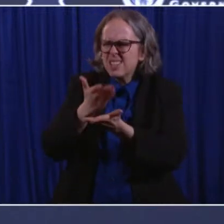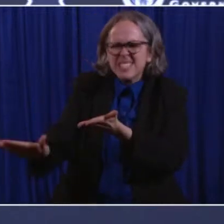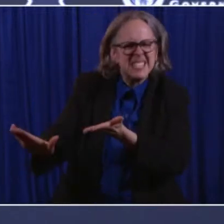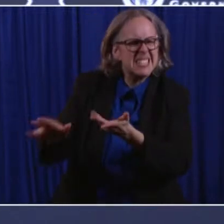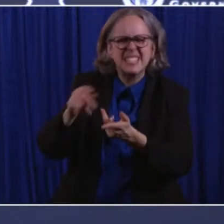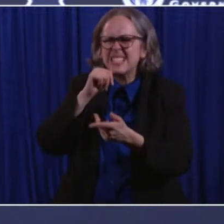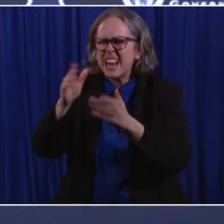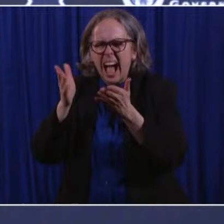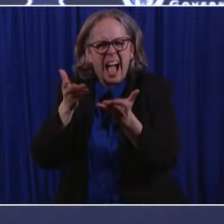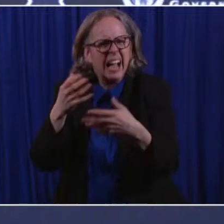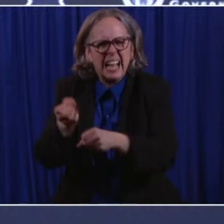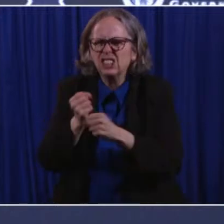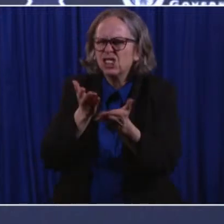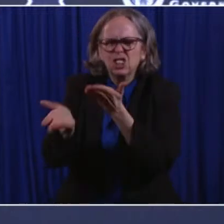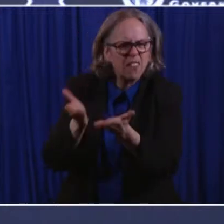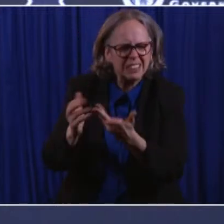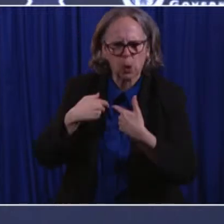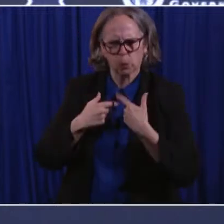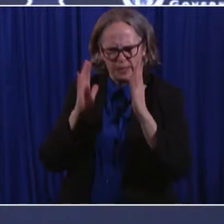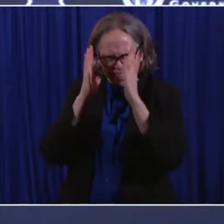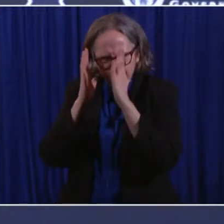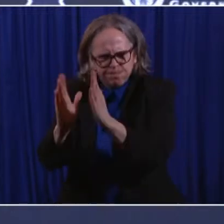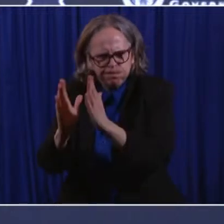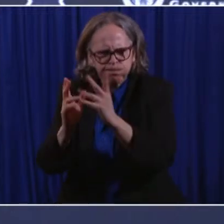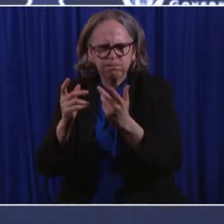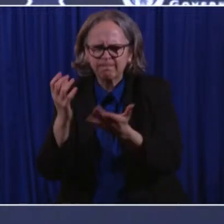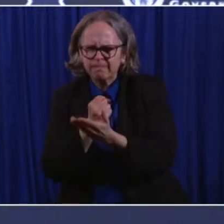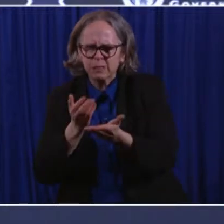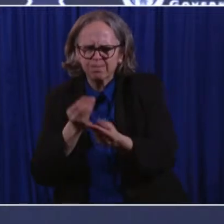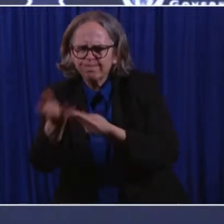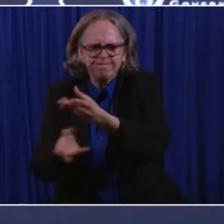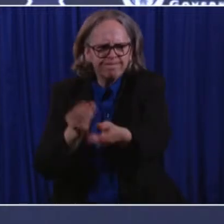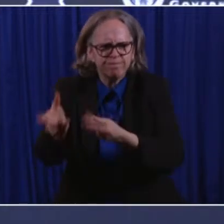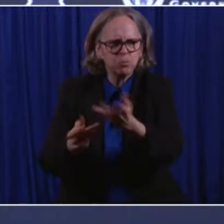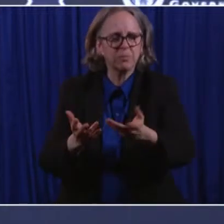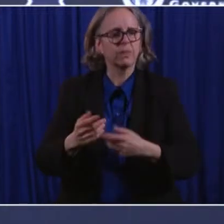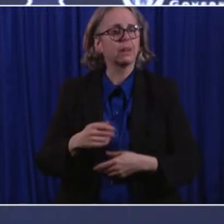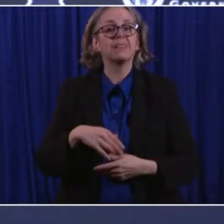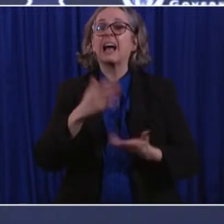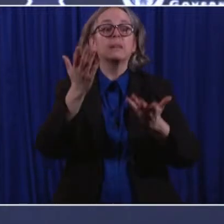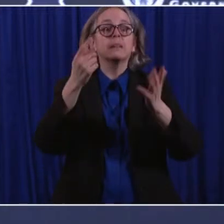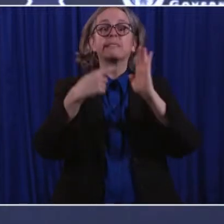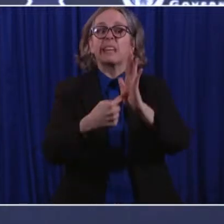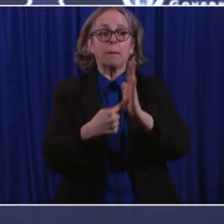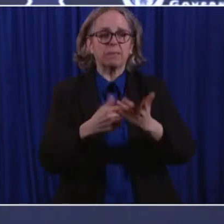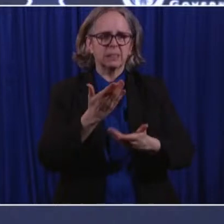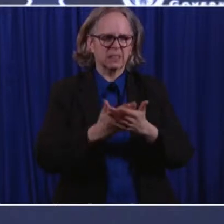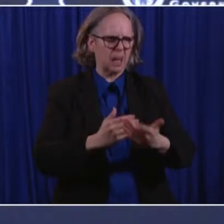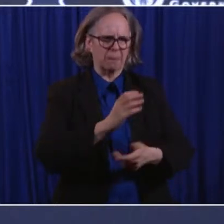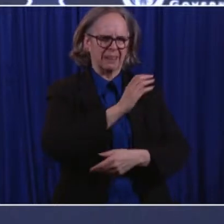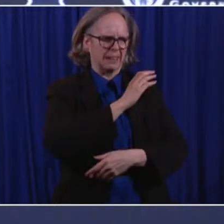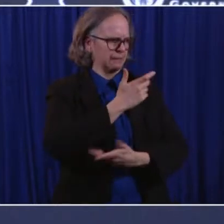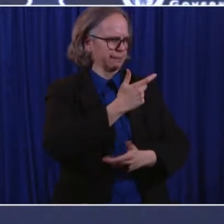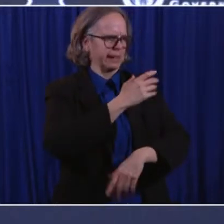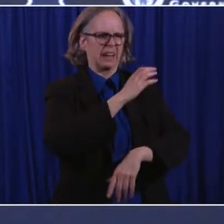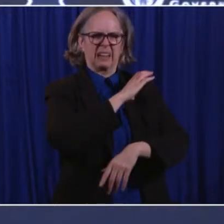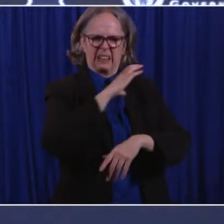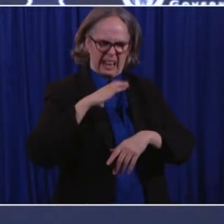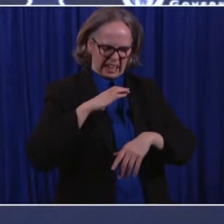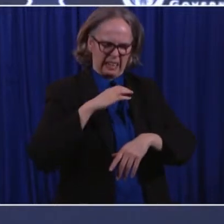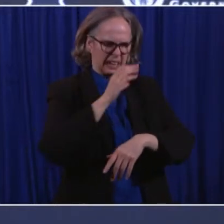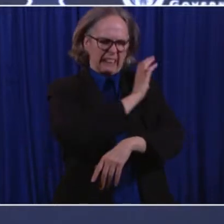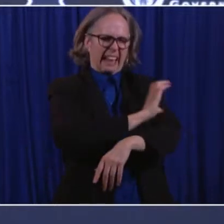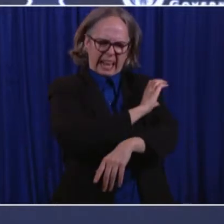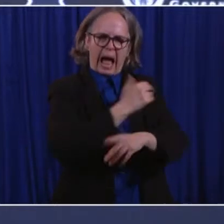Board of Elections, which is located in a central location and is accessible by public transportation.